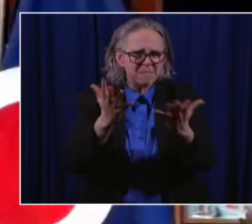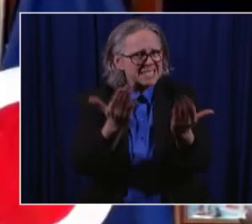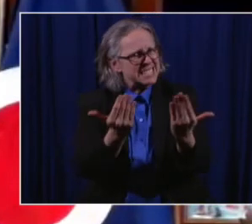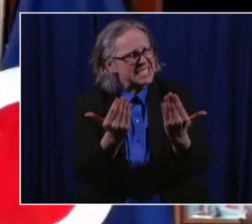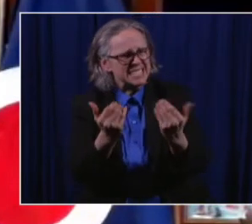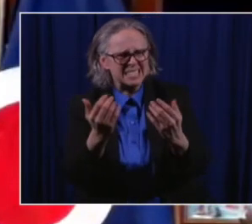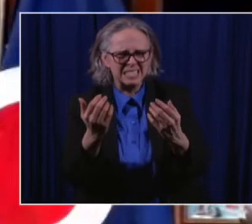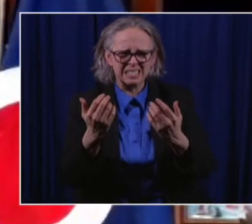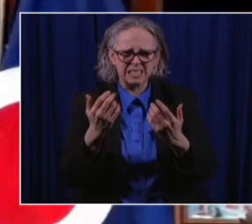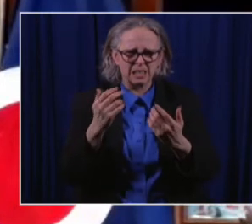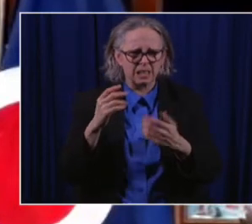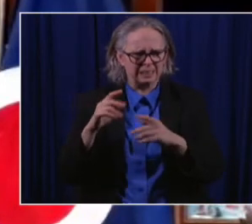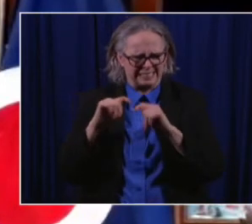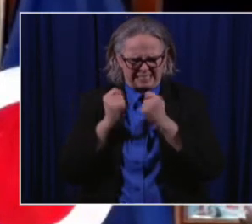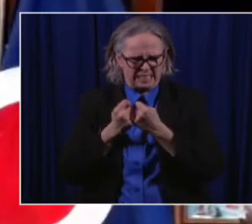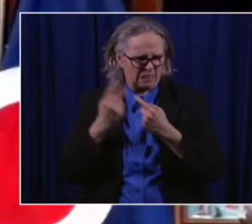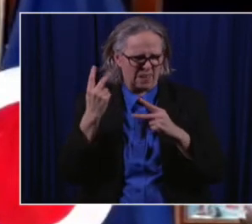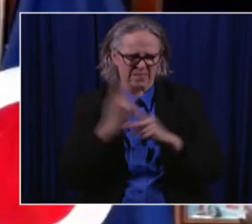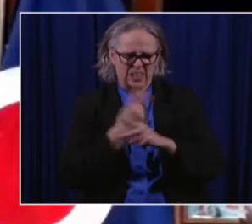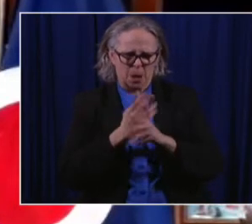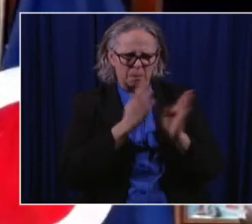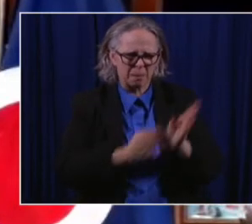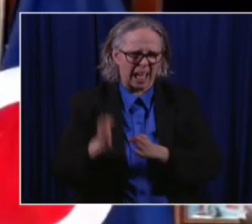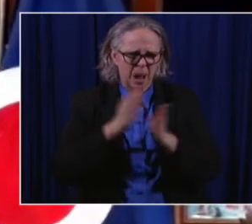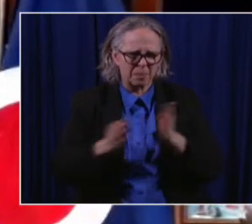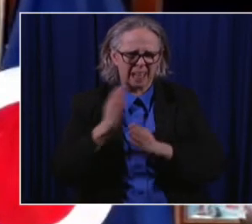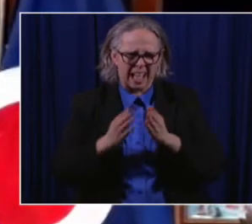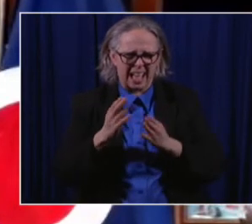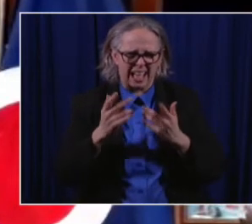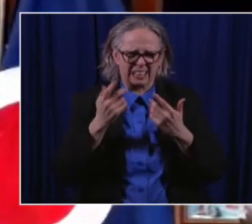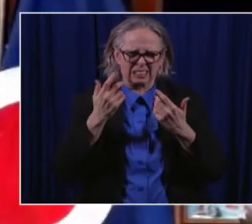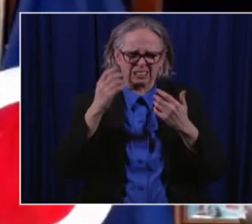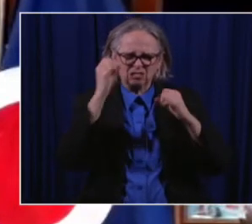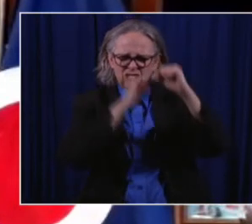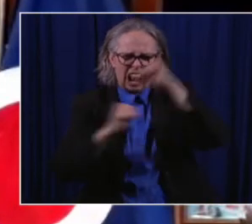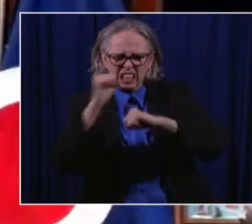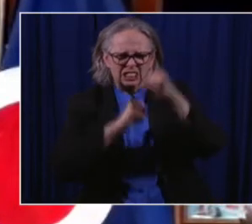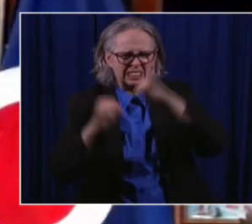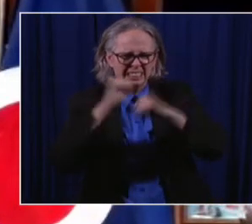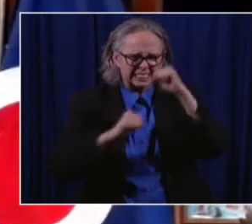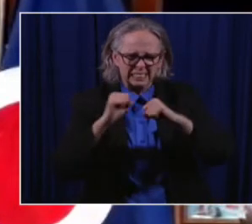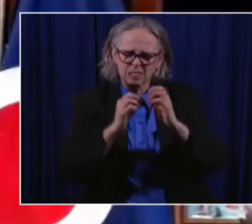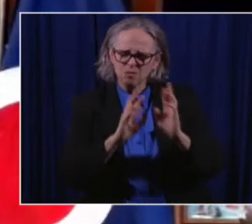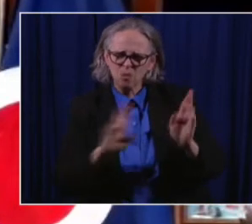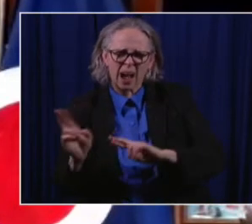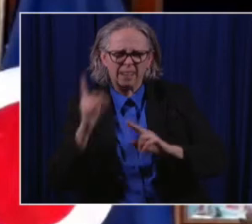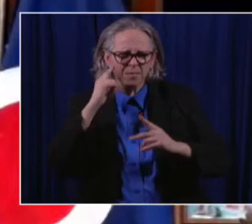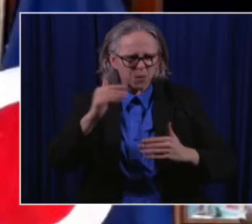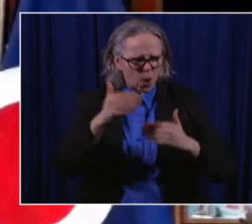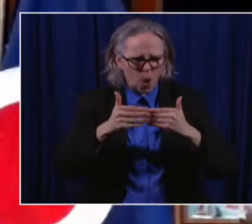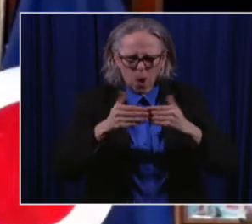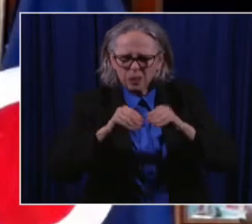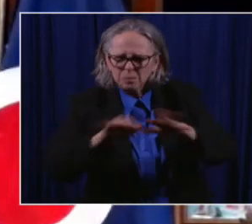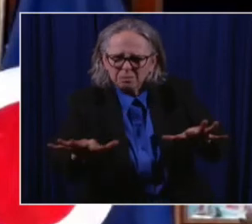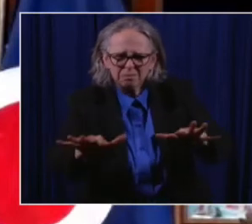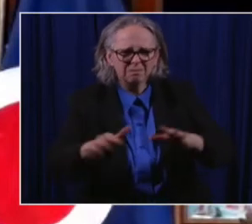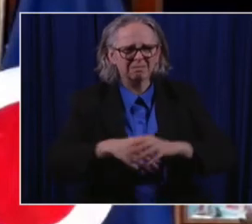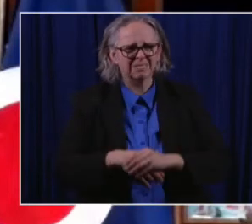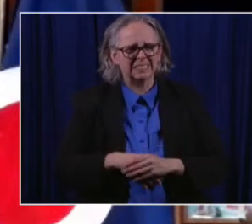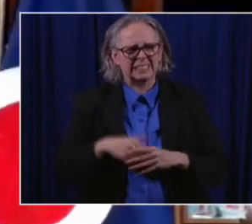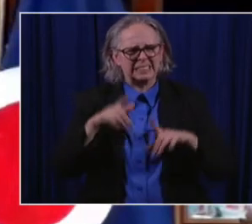on building the strategy and the logistics plan for doing that. But we're also focused on the recovery phase